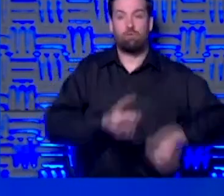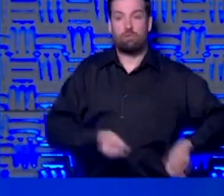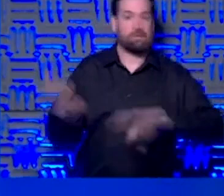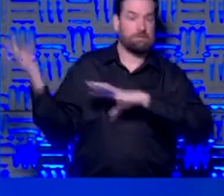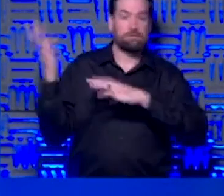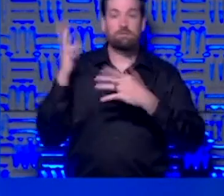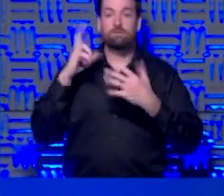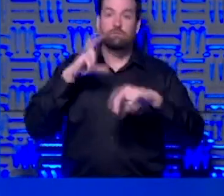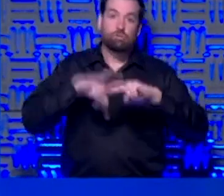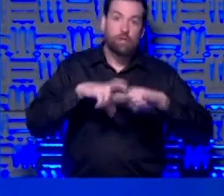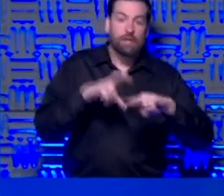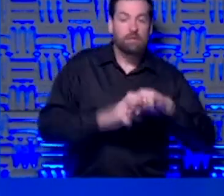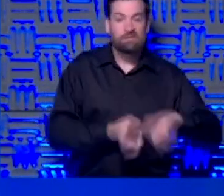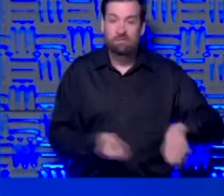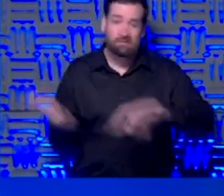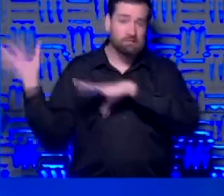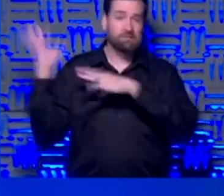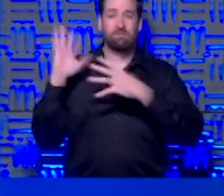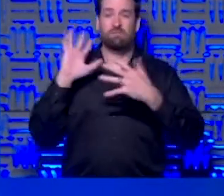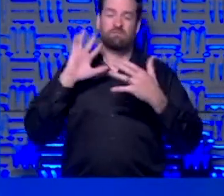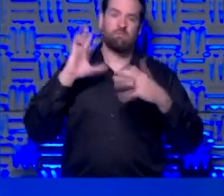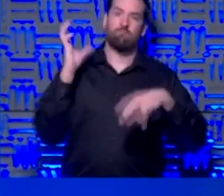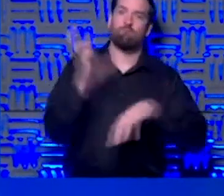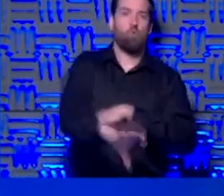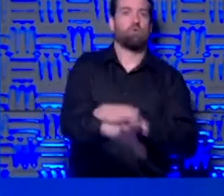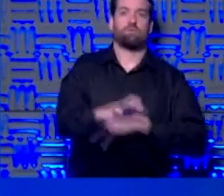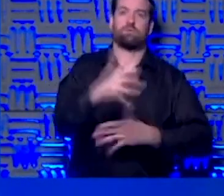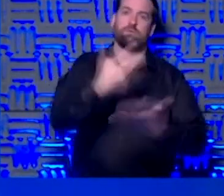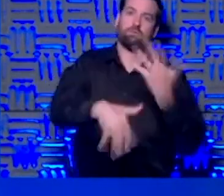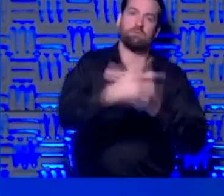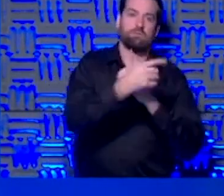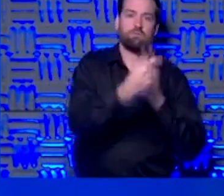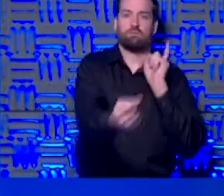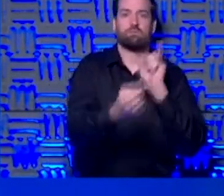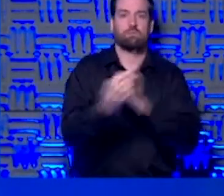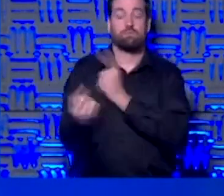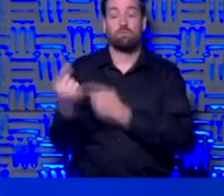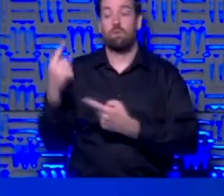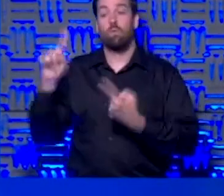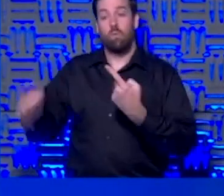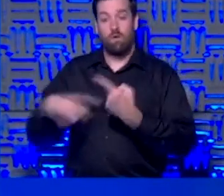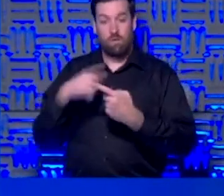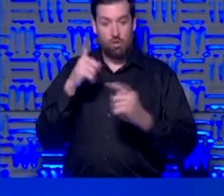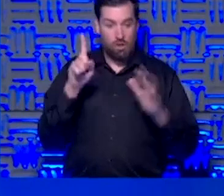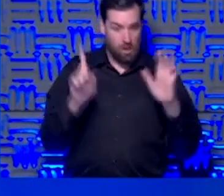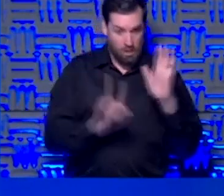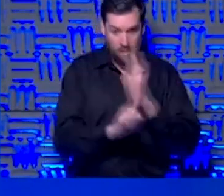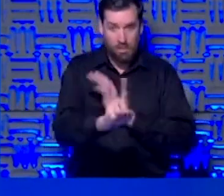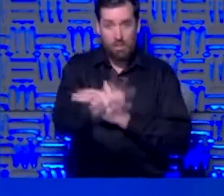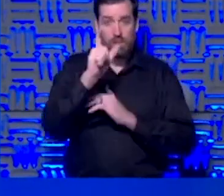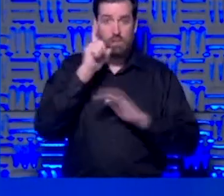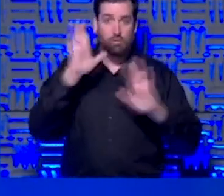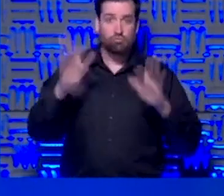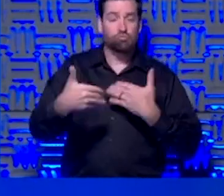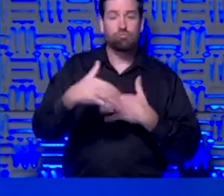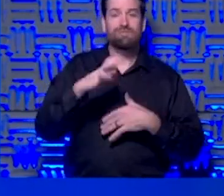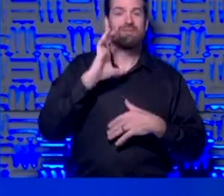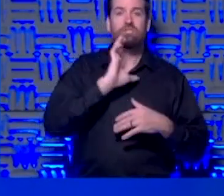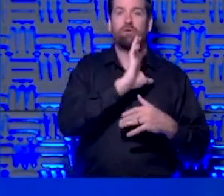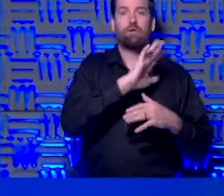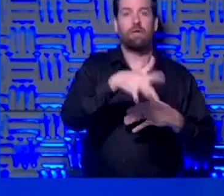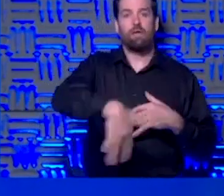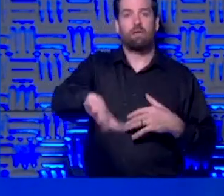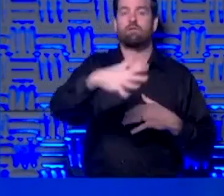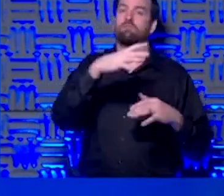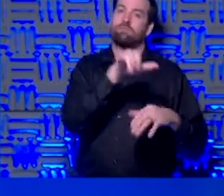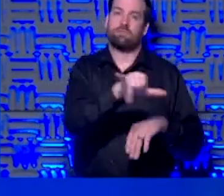chairs. We've enforced physical distancing. We did it as you go through the cafeteria. And we've been doing that with our employees